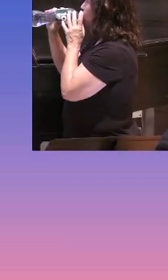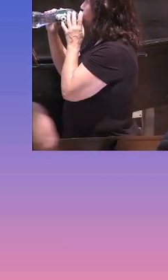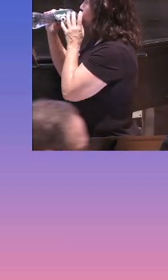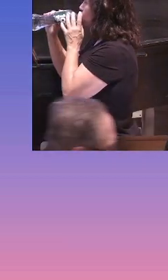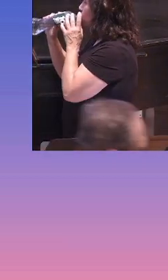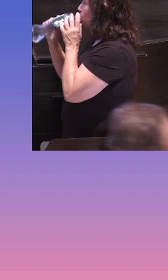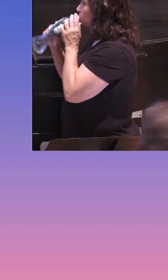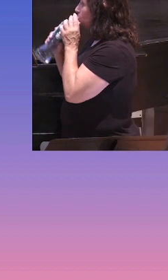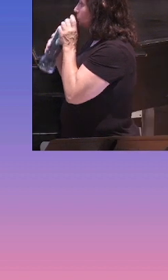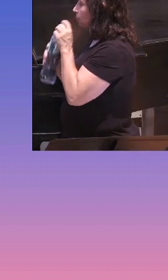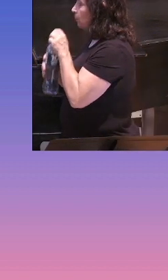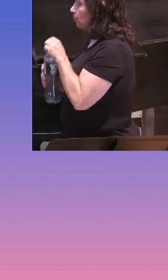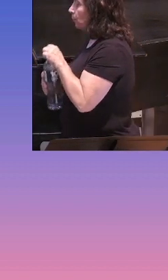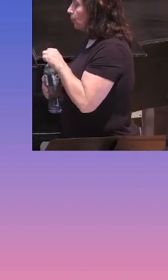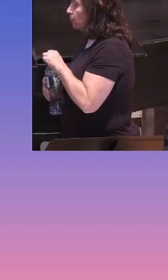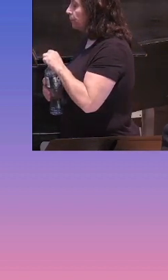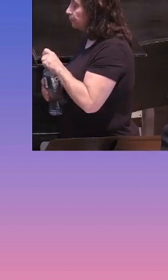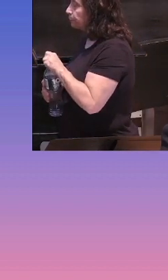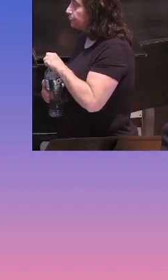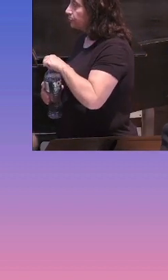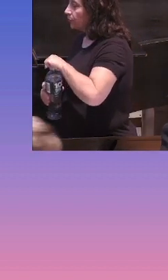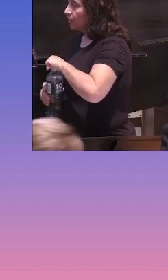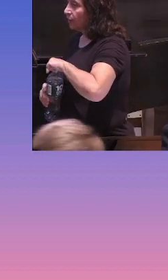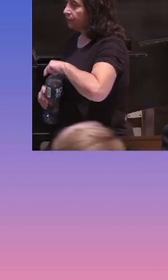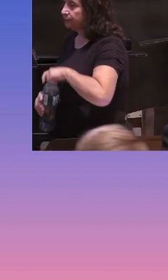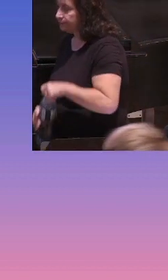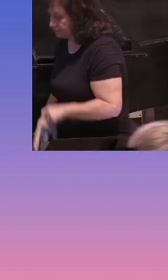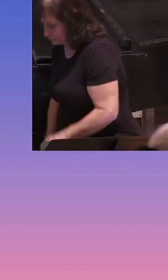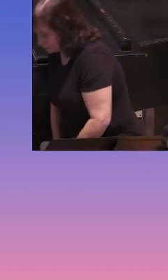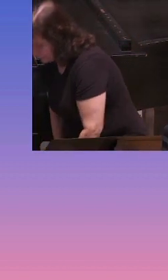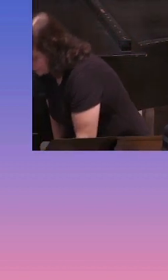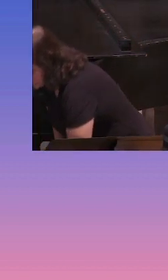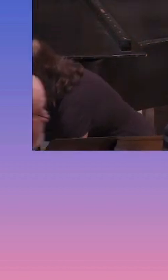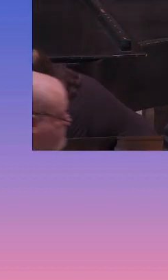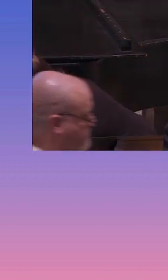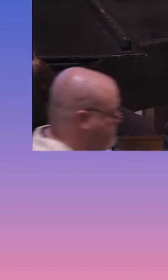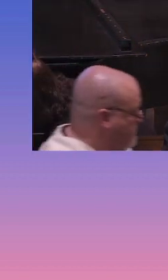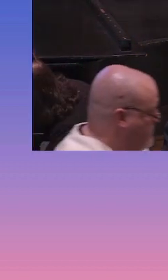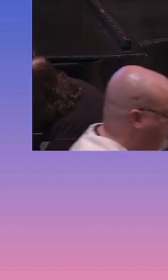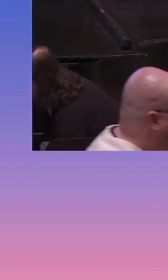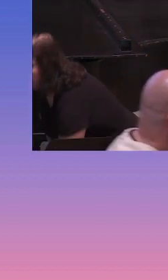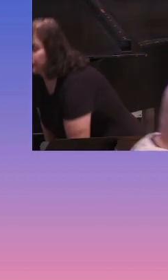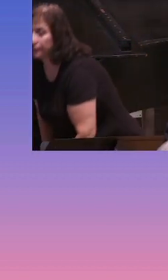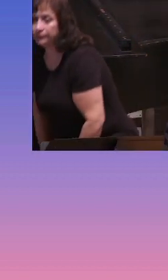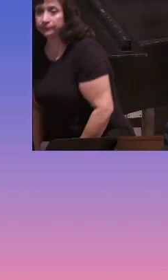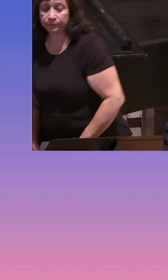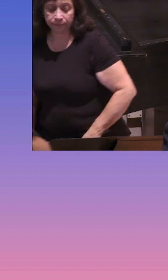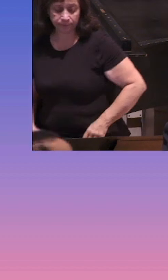Thank you.